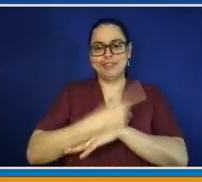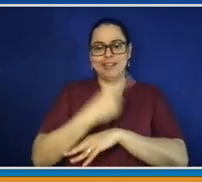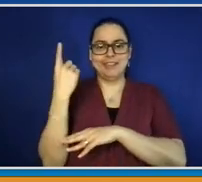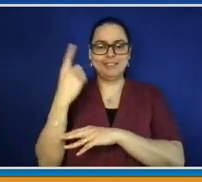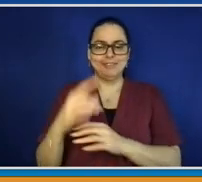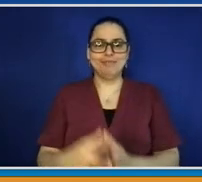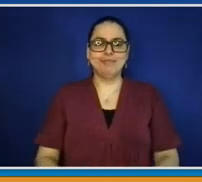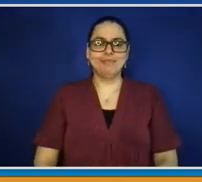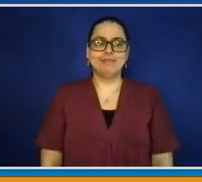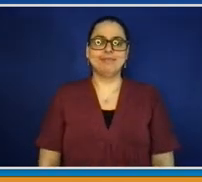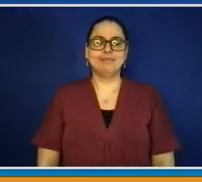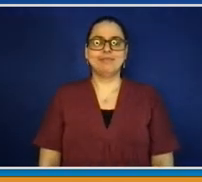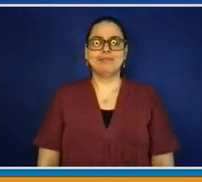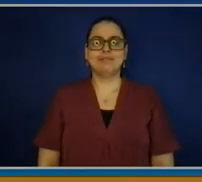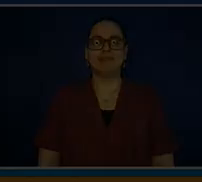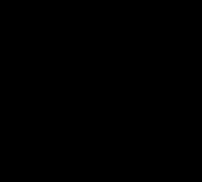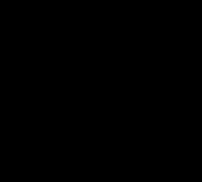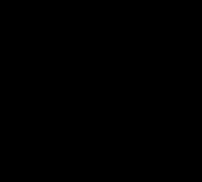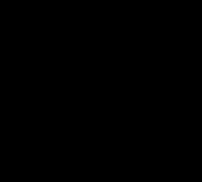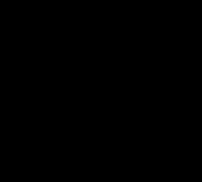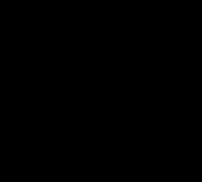Thank you.